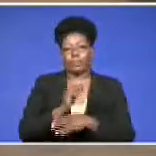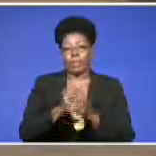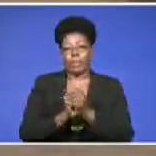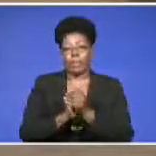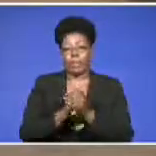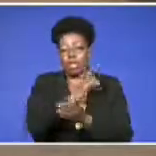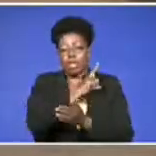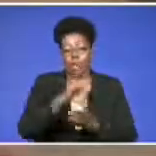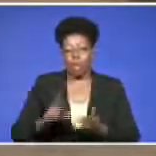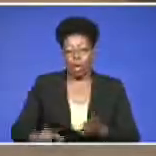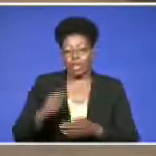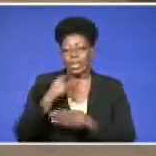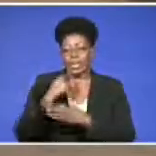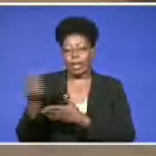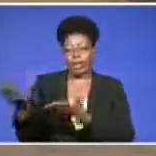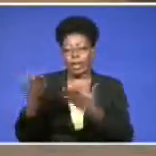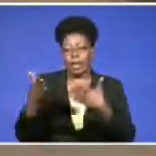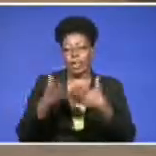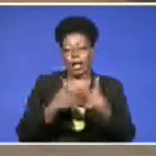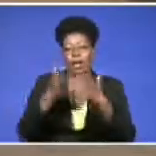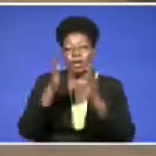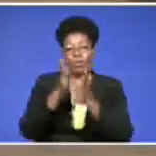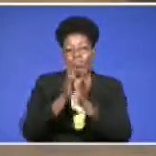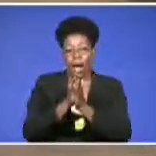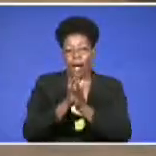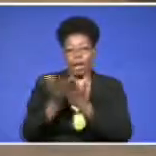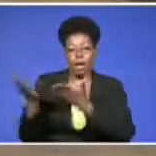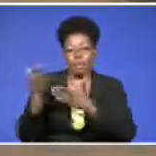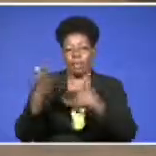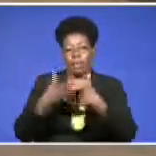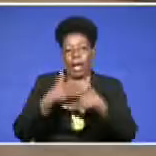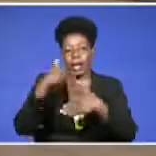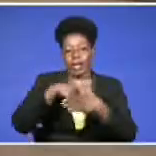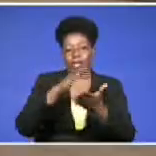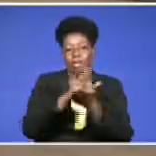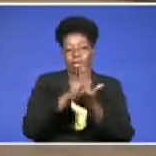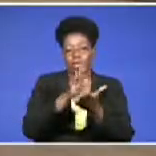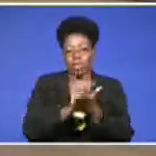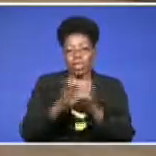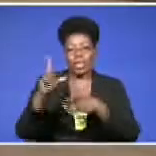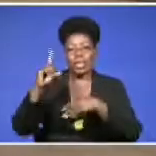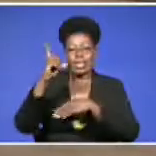The Lord is saying, bring back prayer. Bring it back in the schools. Start the day with prayer.